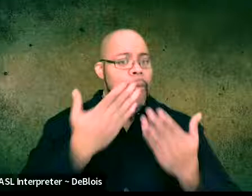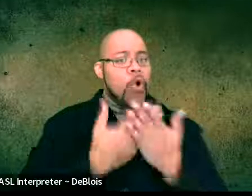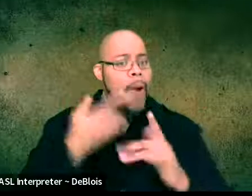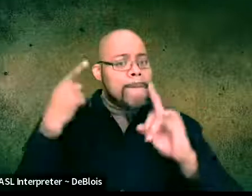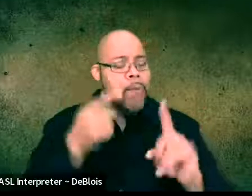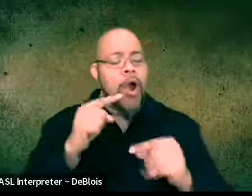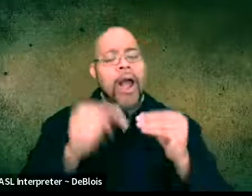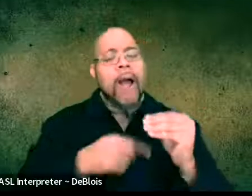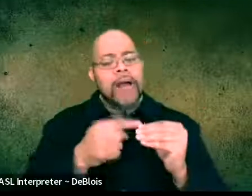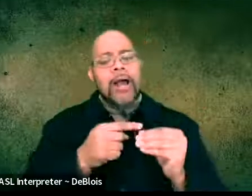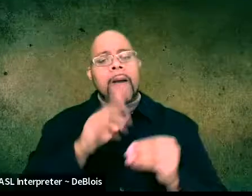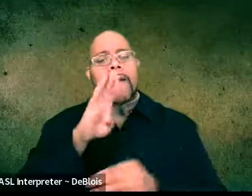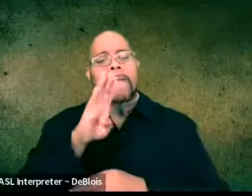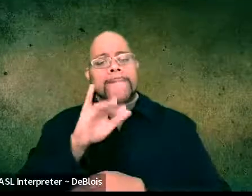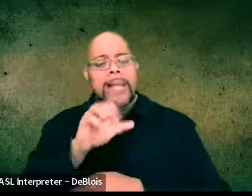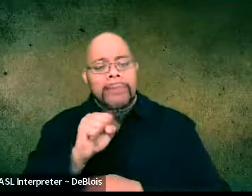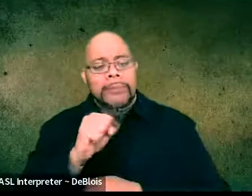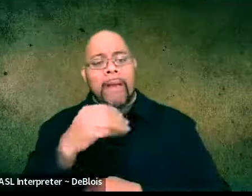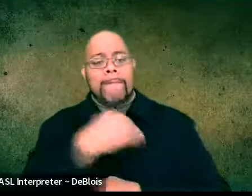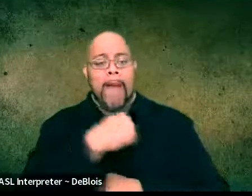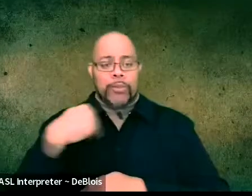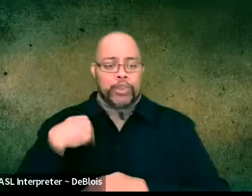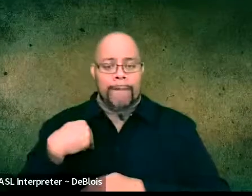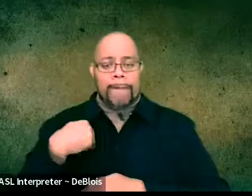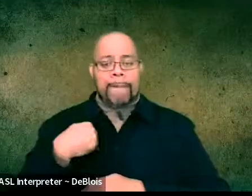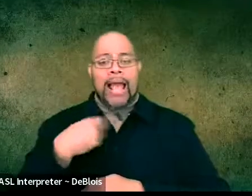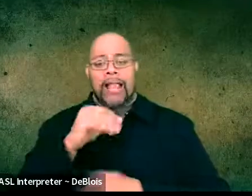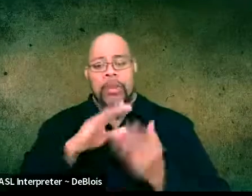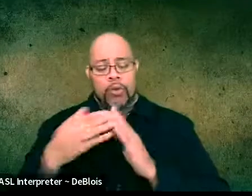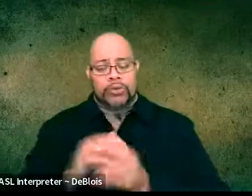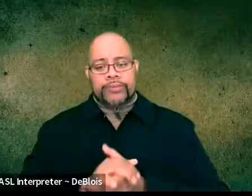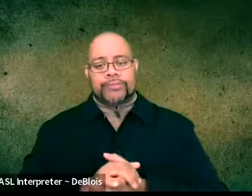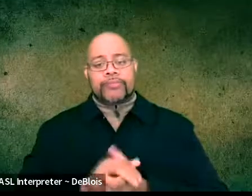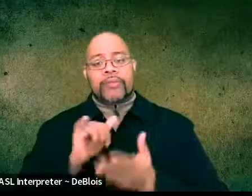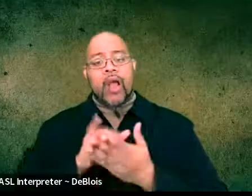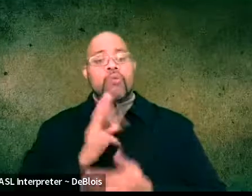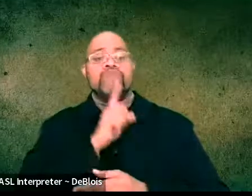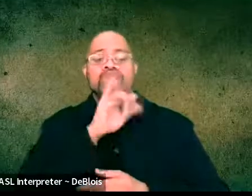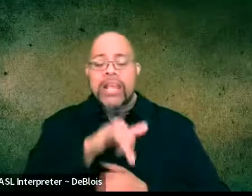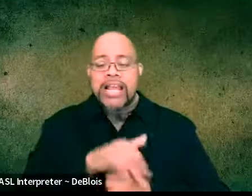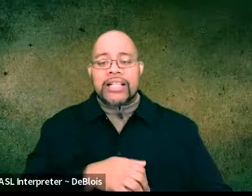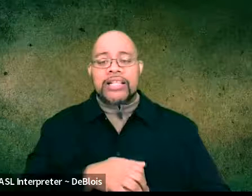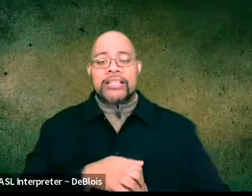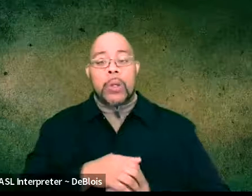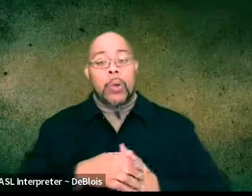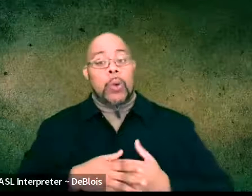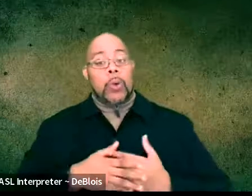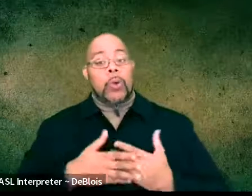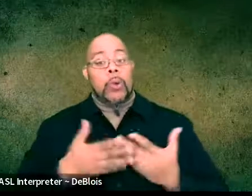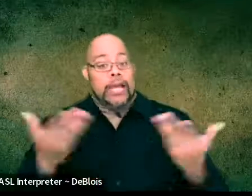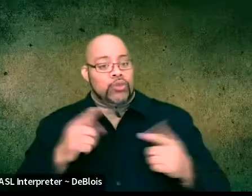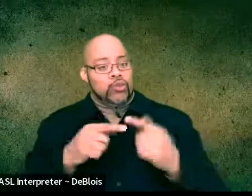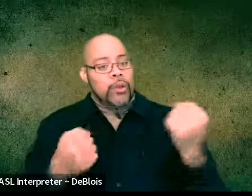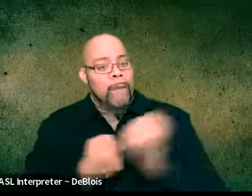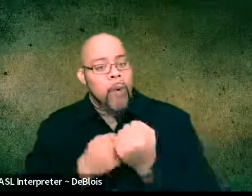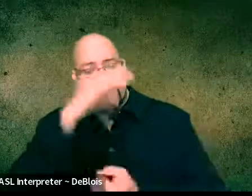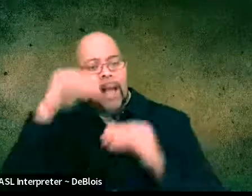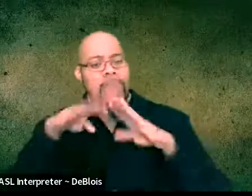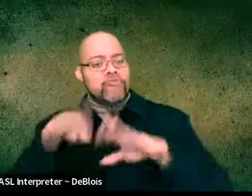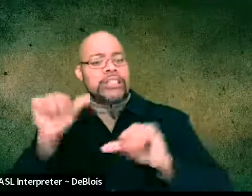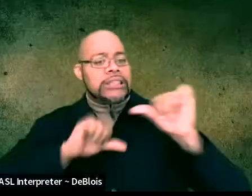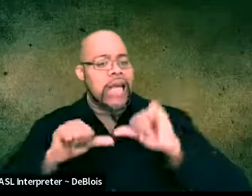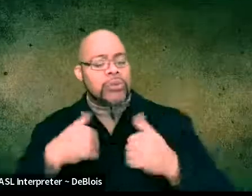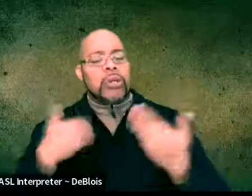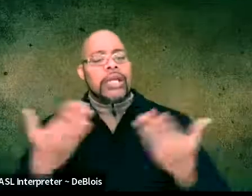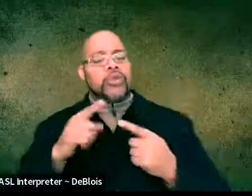point about the BIMS membership and the BIMS community. Is that we're here to support Black marine scientists.